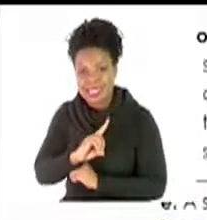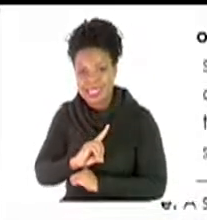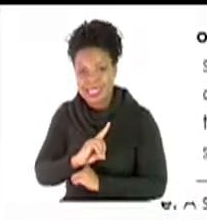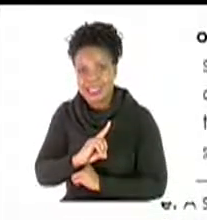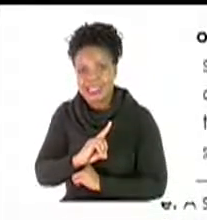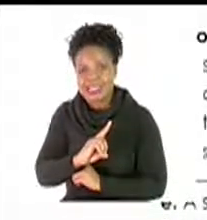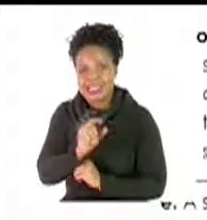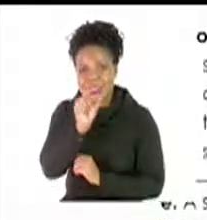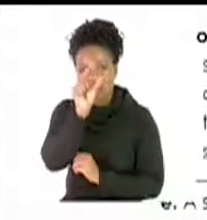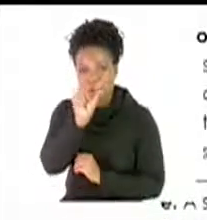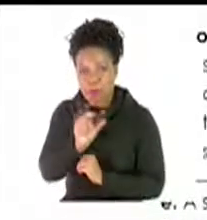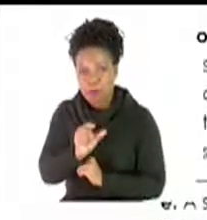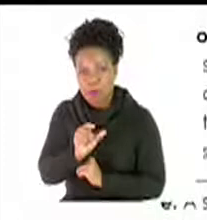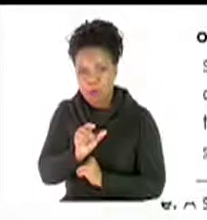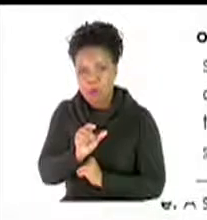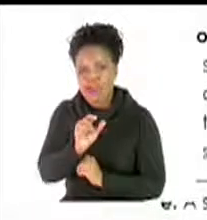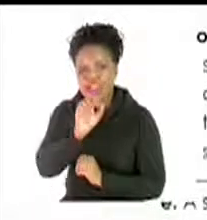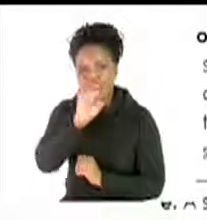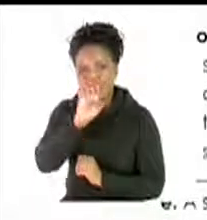The diminutive suffix